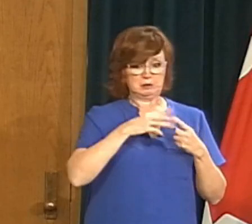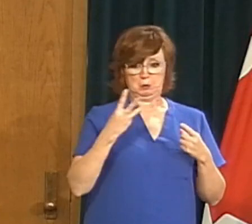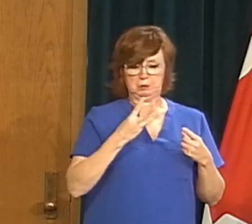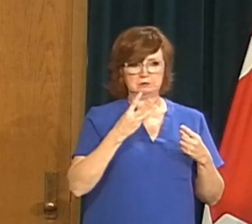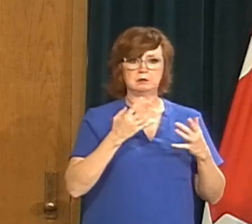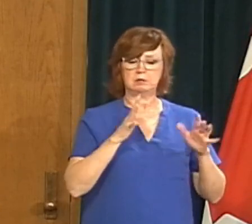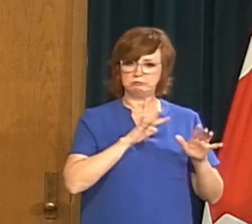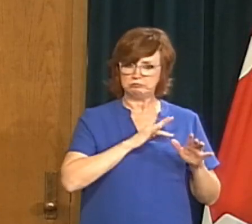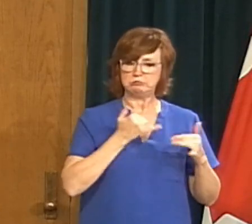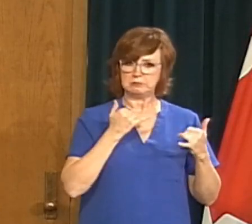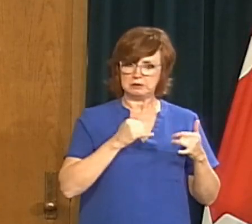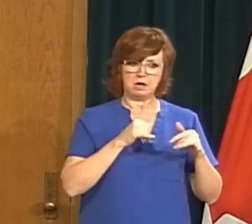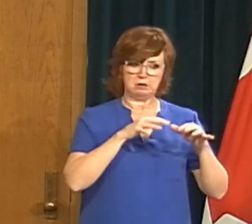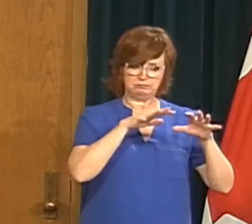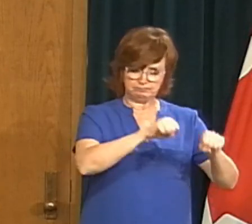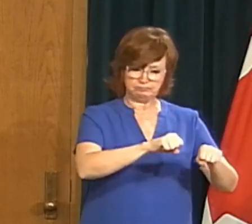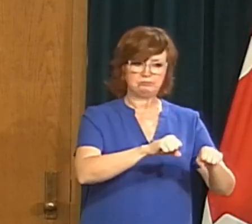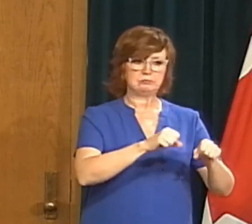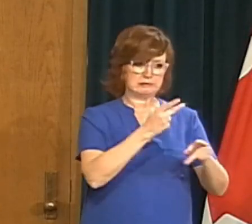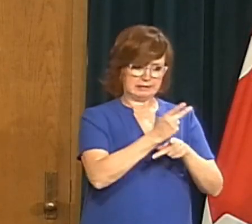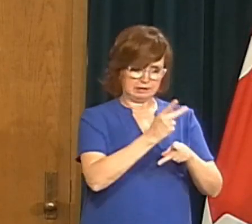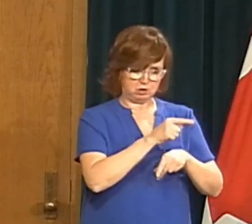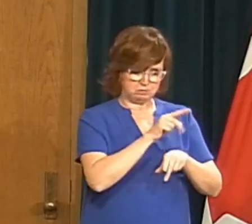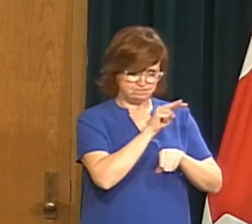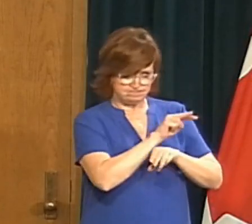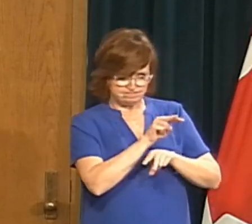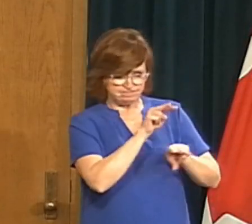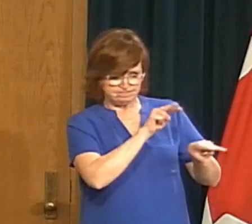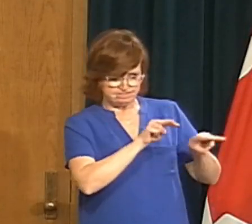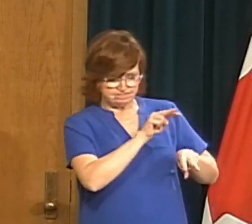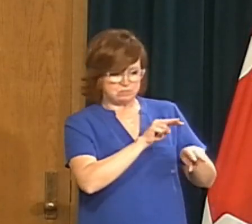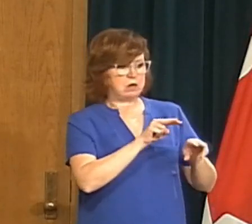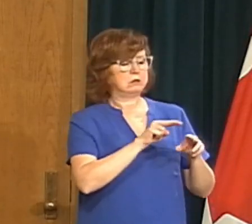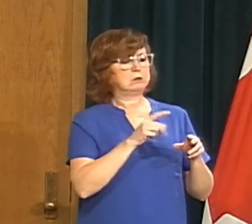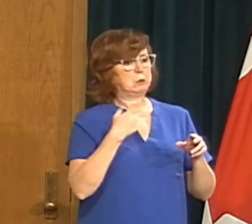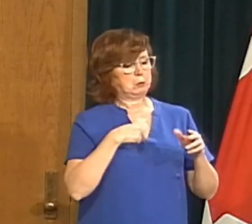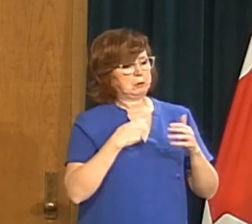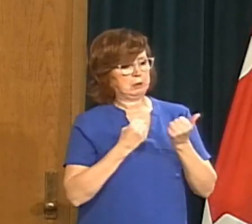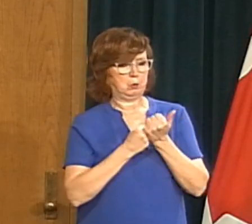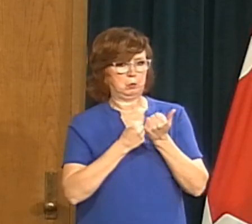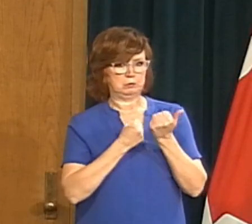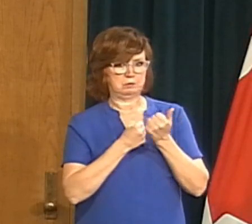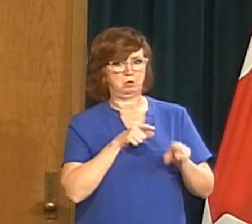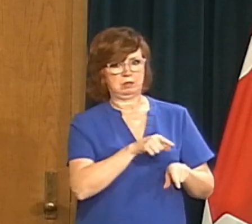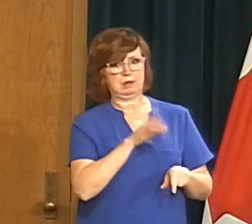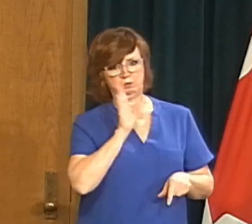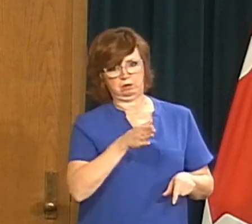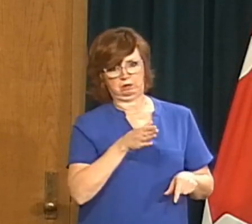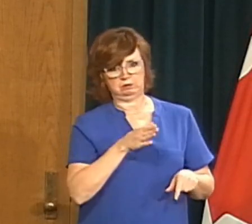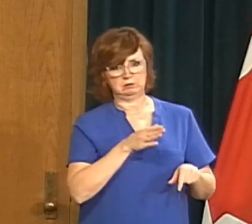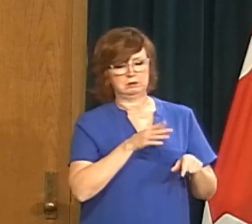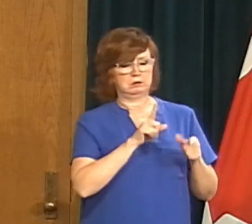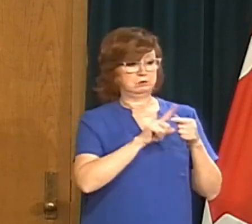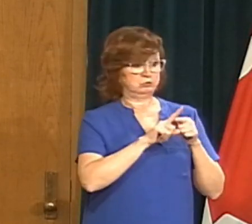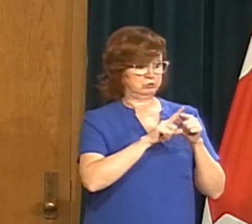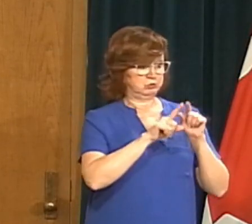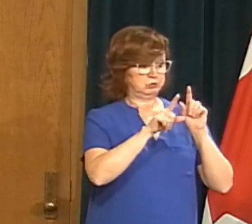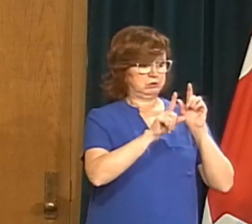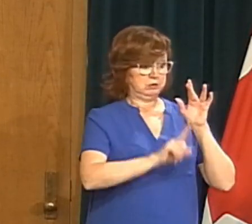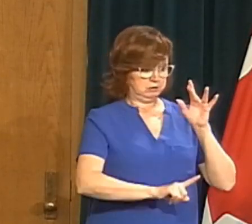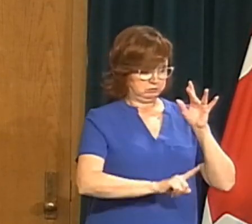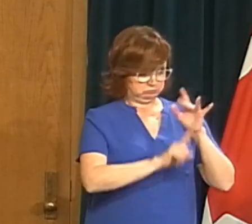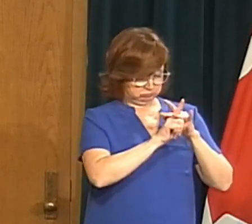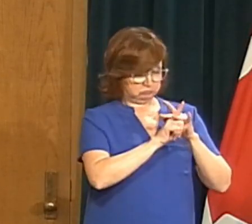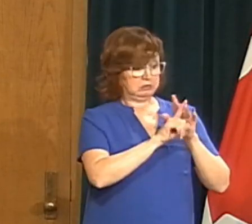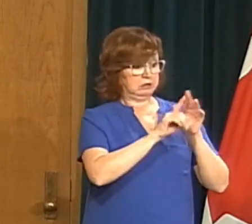certainly are ensuring that we provide all of the supports necessary to not only identify those that have been in contact with those that are positive,